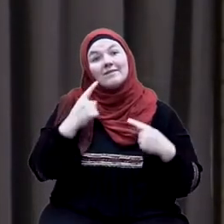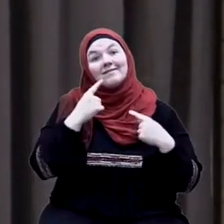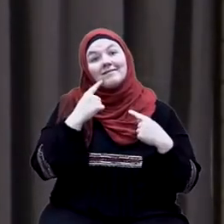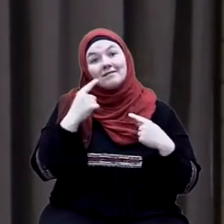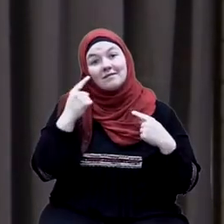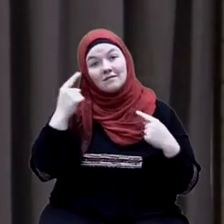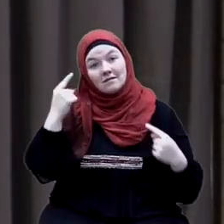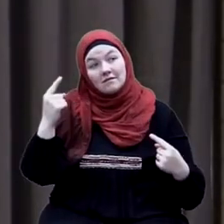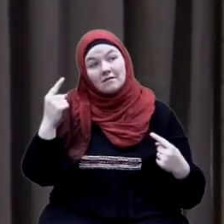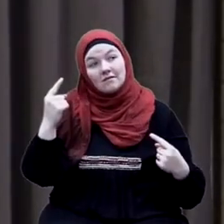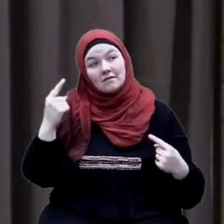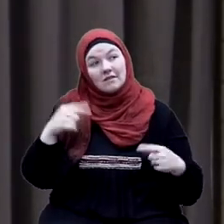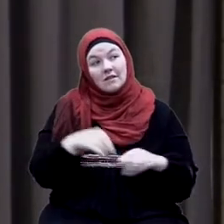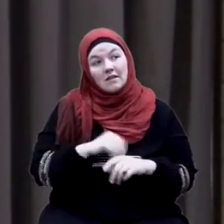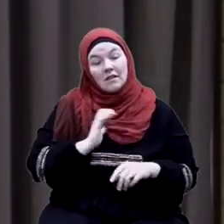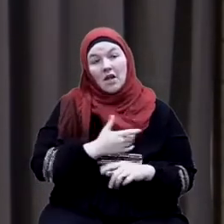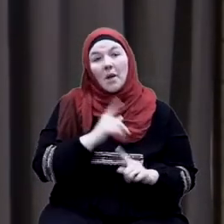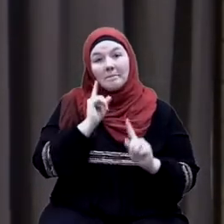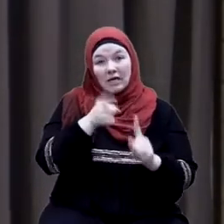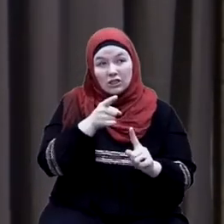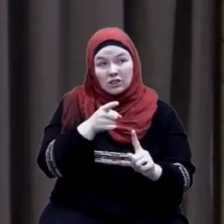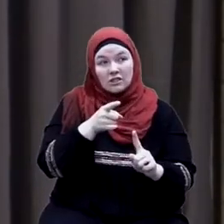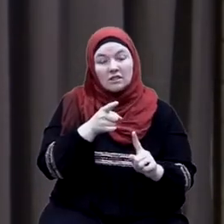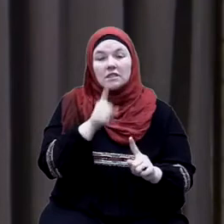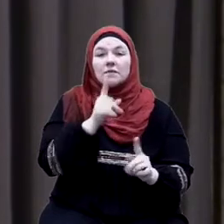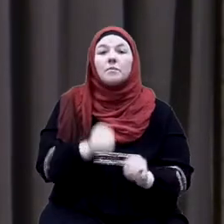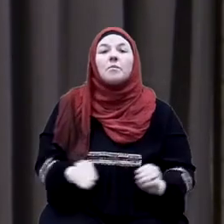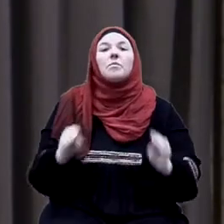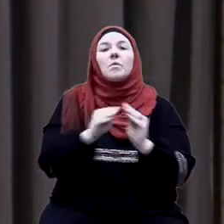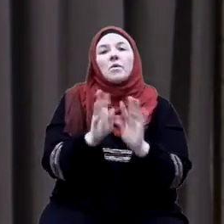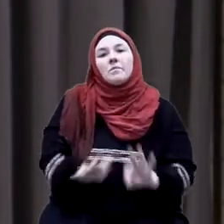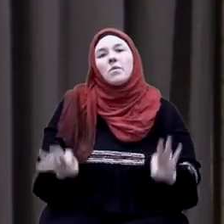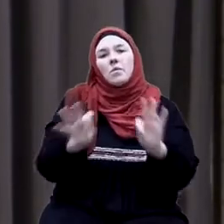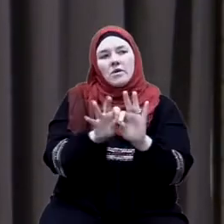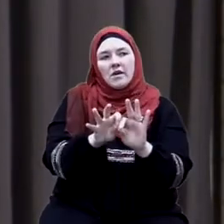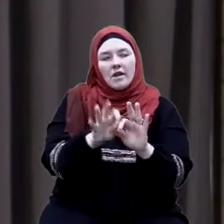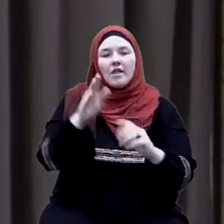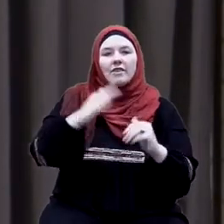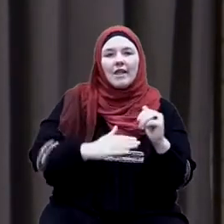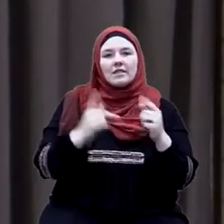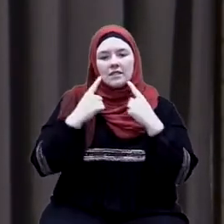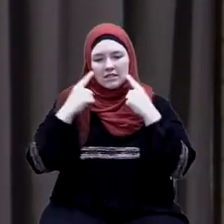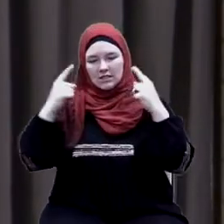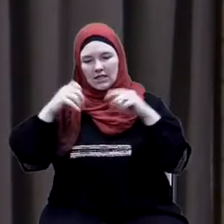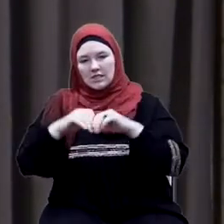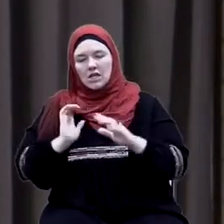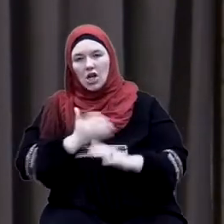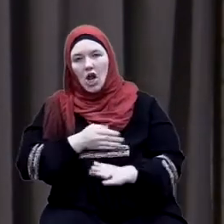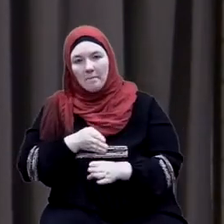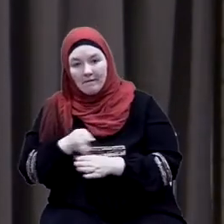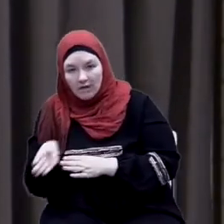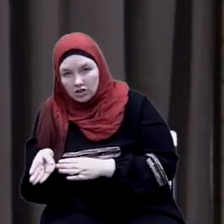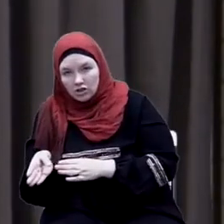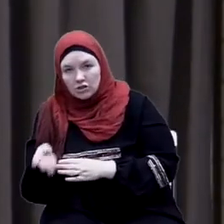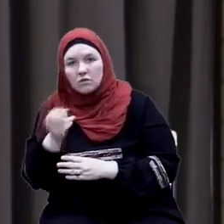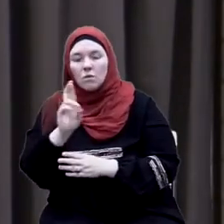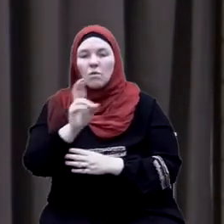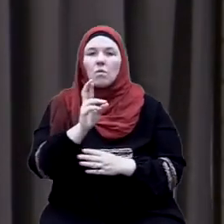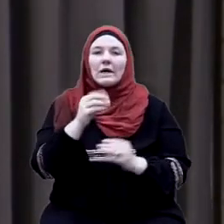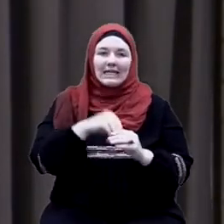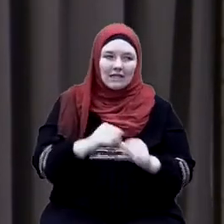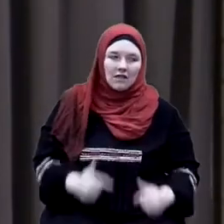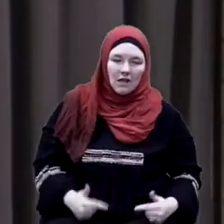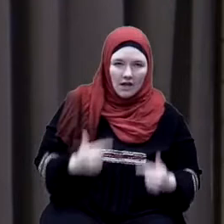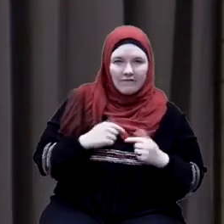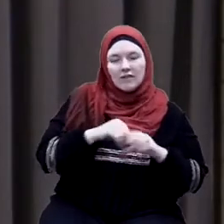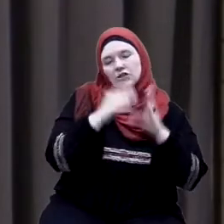success in our mission is more important than success in our profession or in